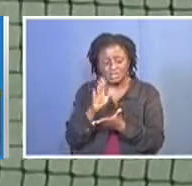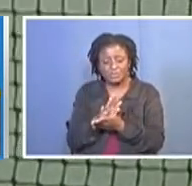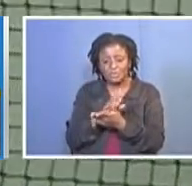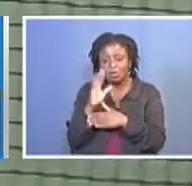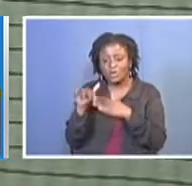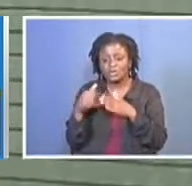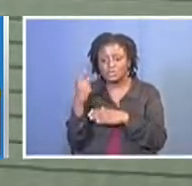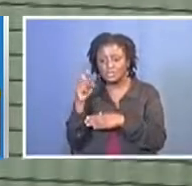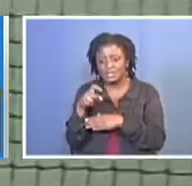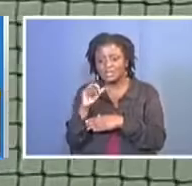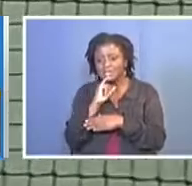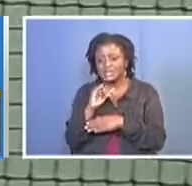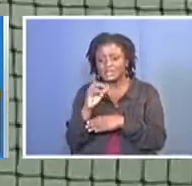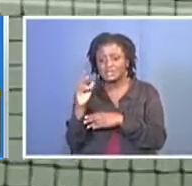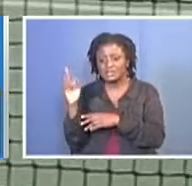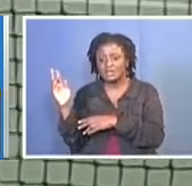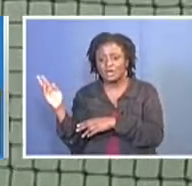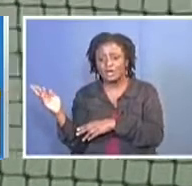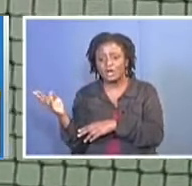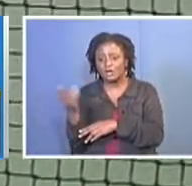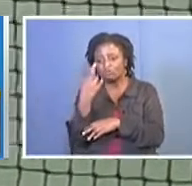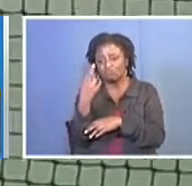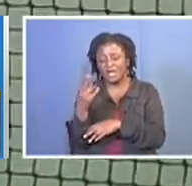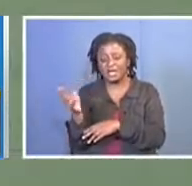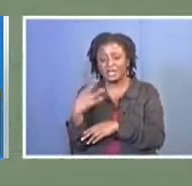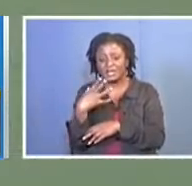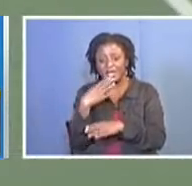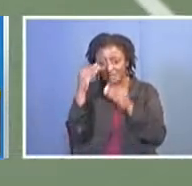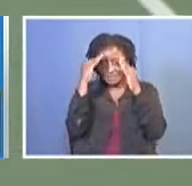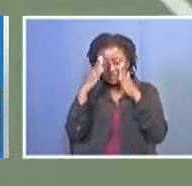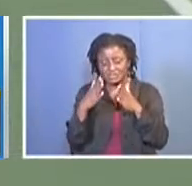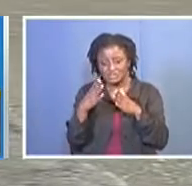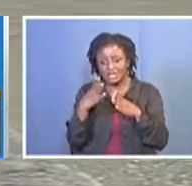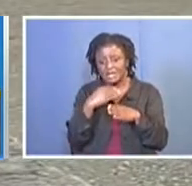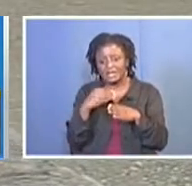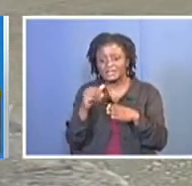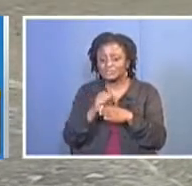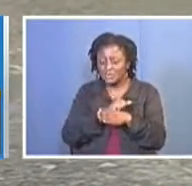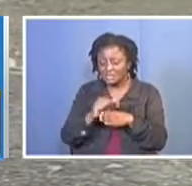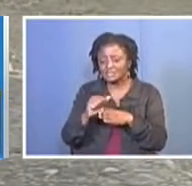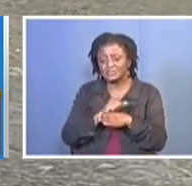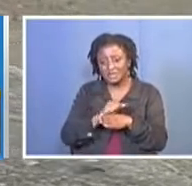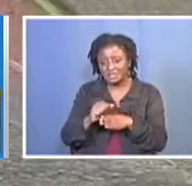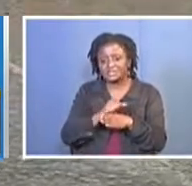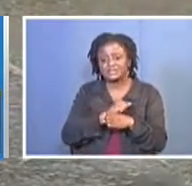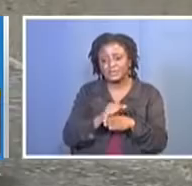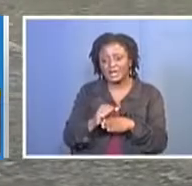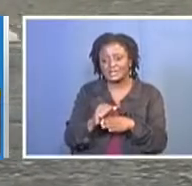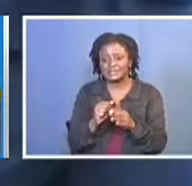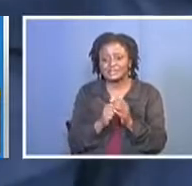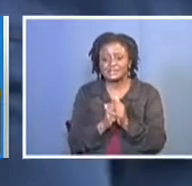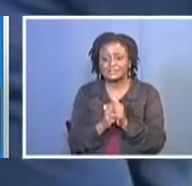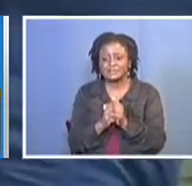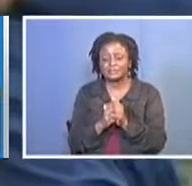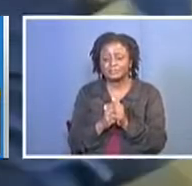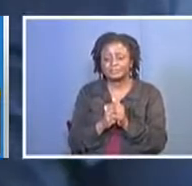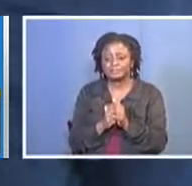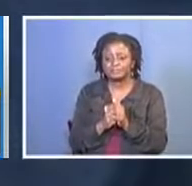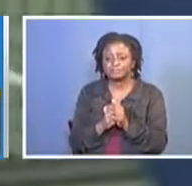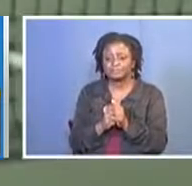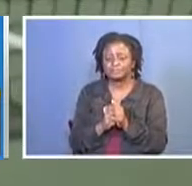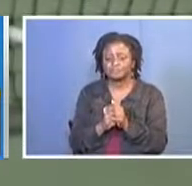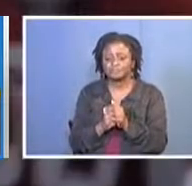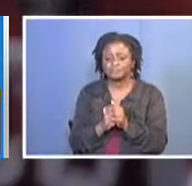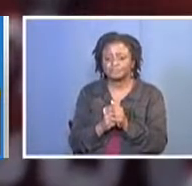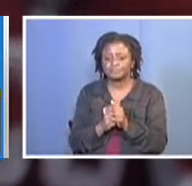an instructor, and, as they say, practice, practice, practice. For ZNS Total Sports, I'm Crystal